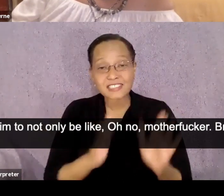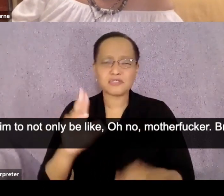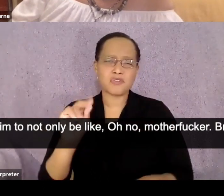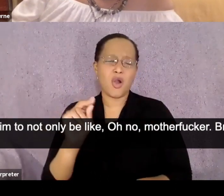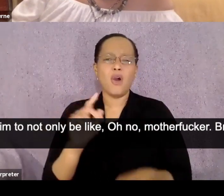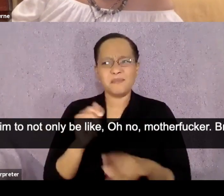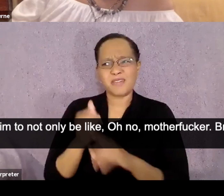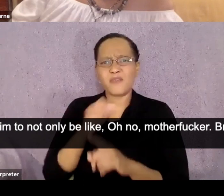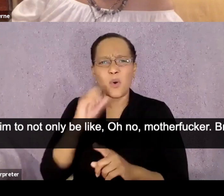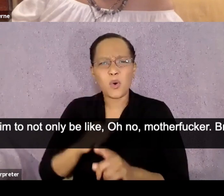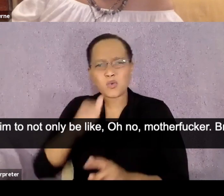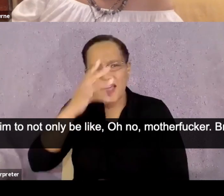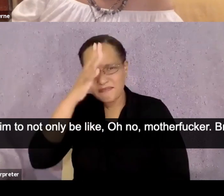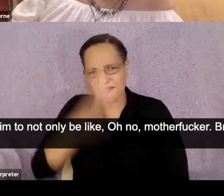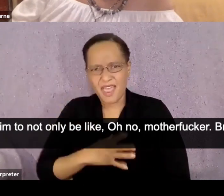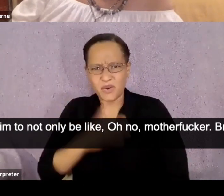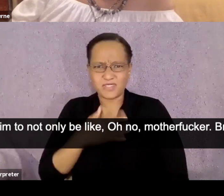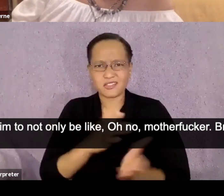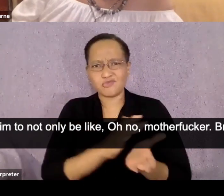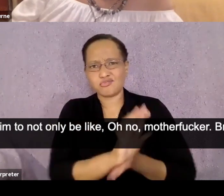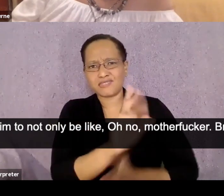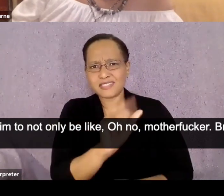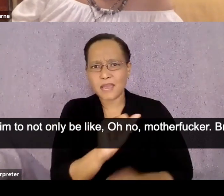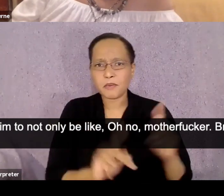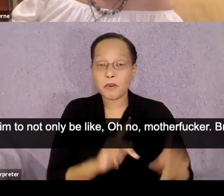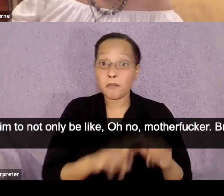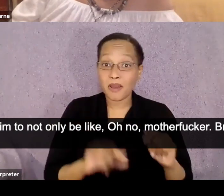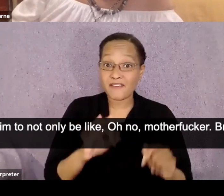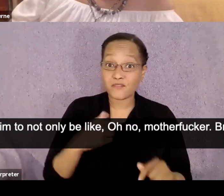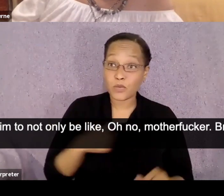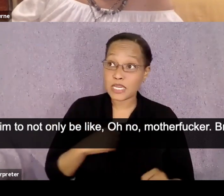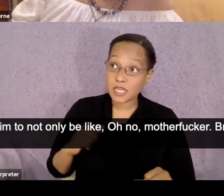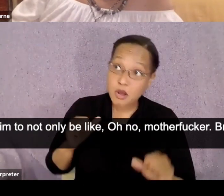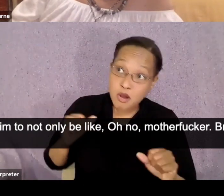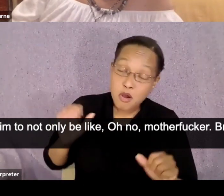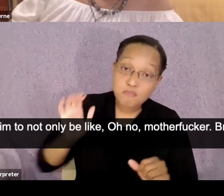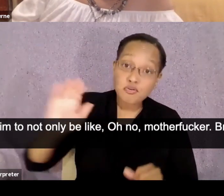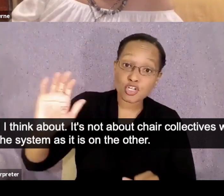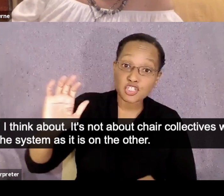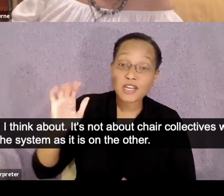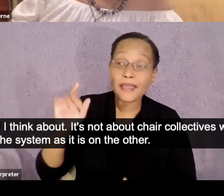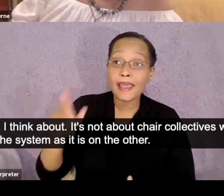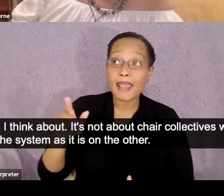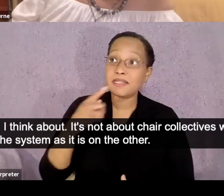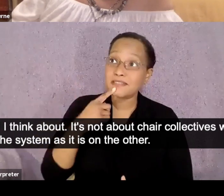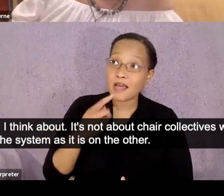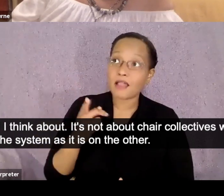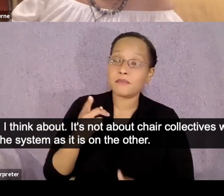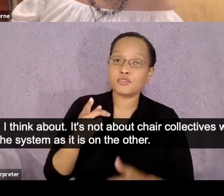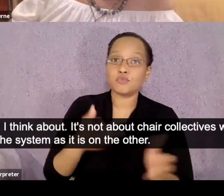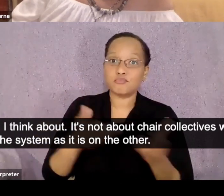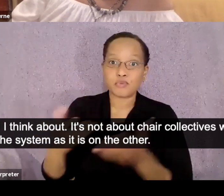if we can push him to not only be like, oh no, motherfucker, bring back Olmstead, keep the ACA, But on a policy level, I